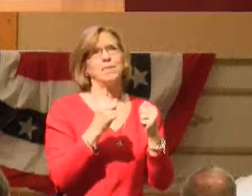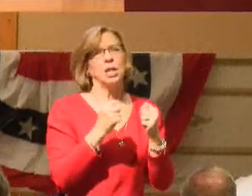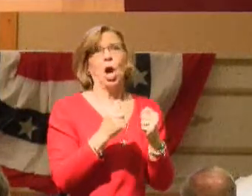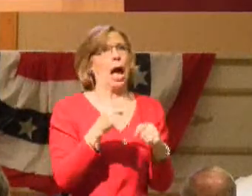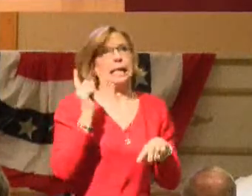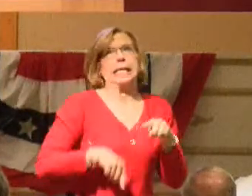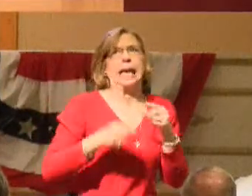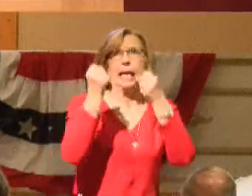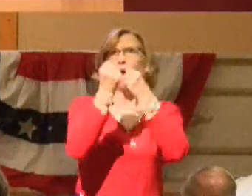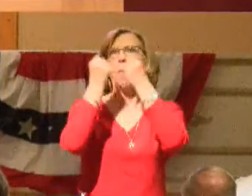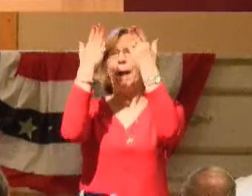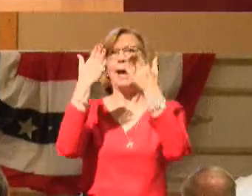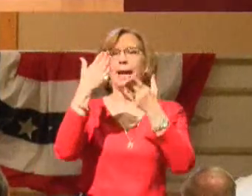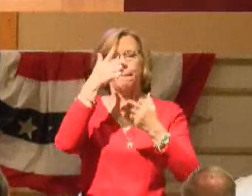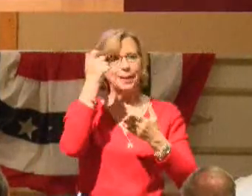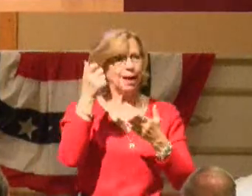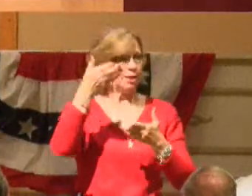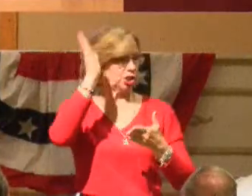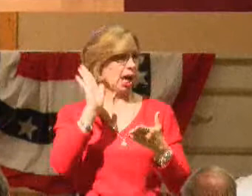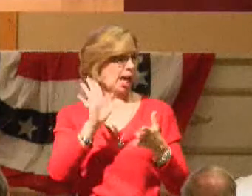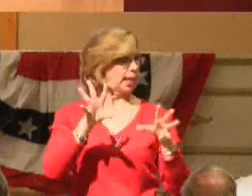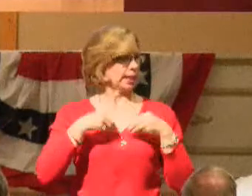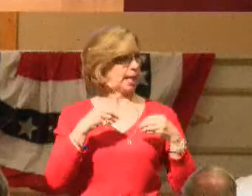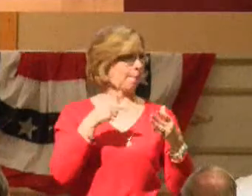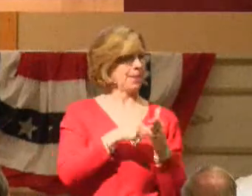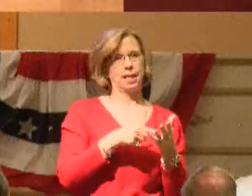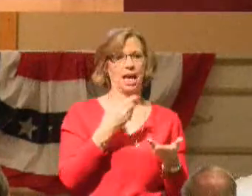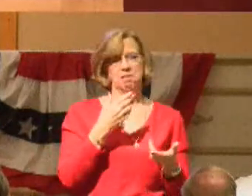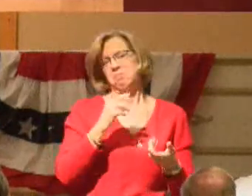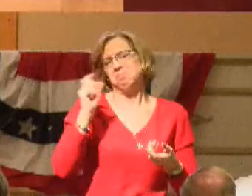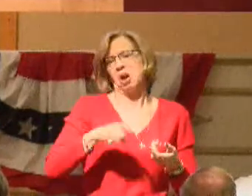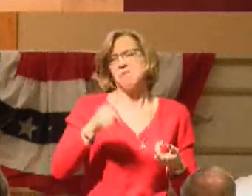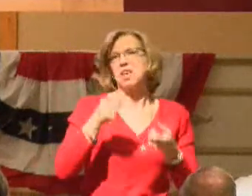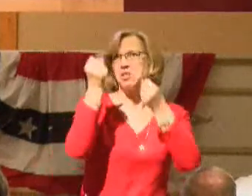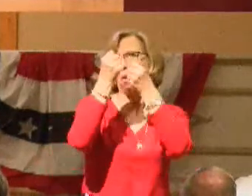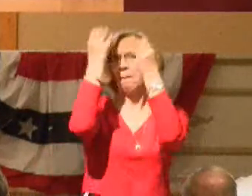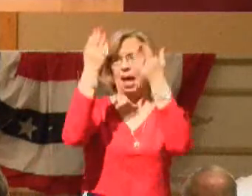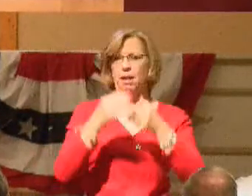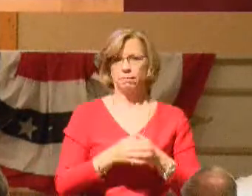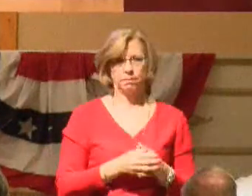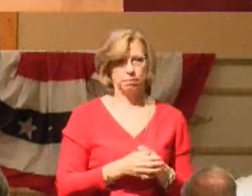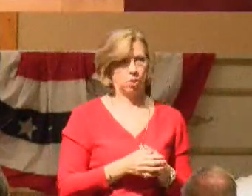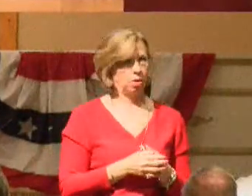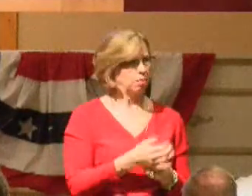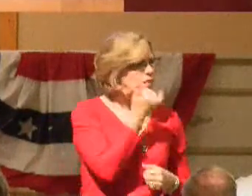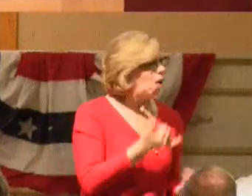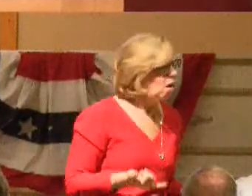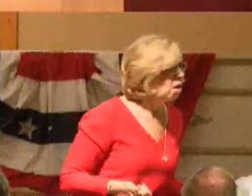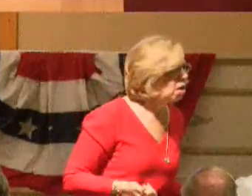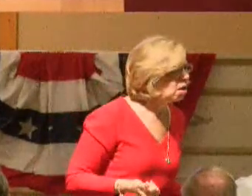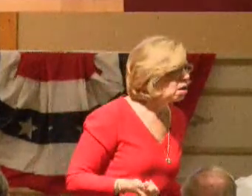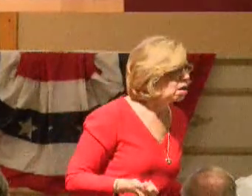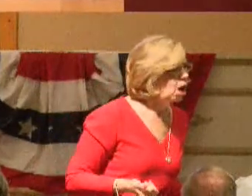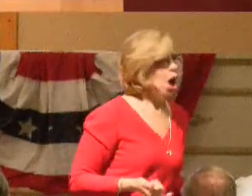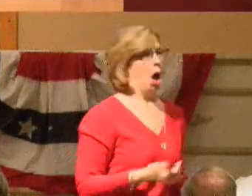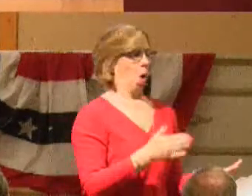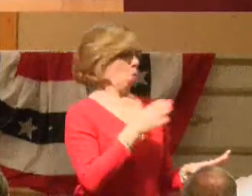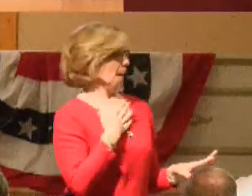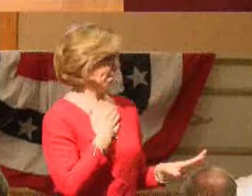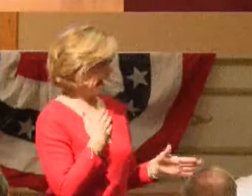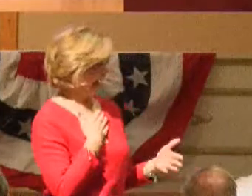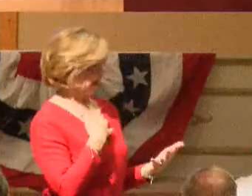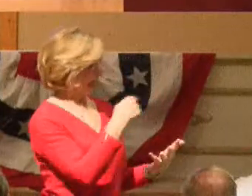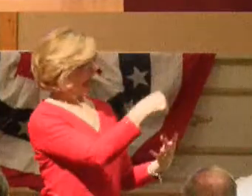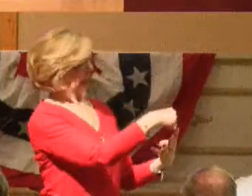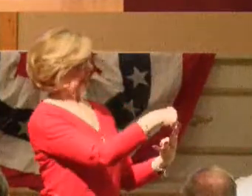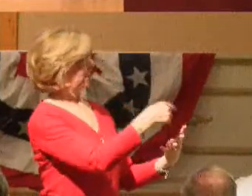that God's going to accept them simply because they're doing some particular things right. They feel like God's going to